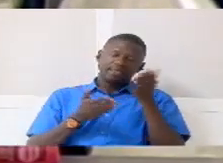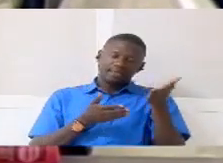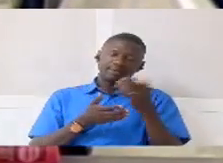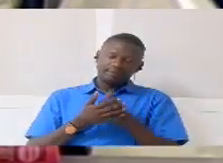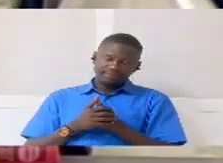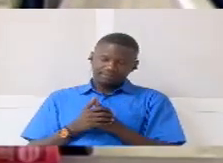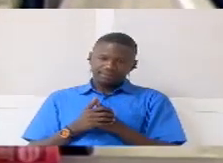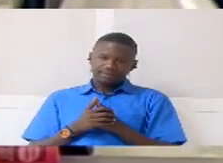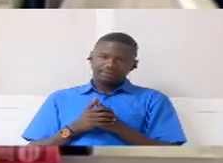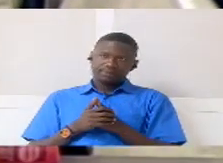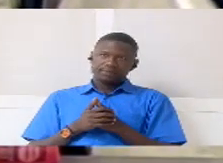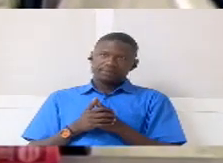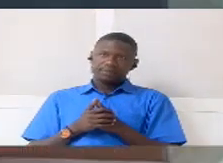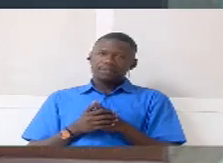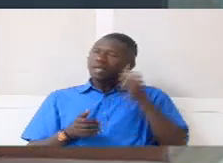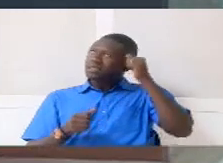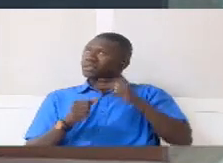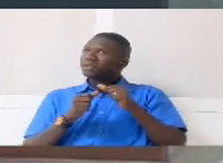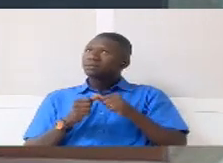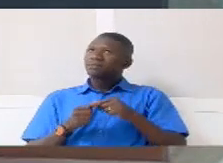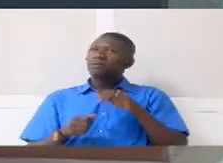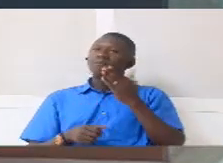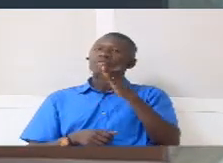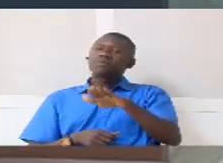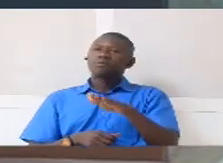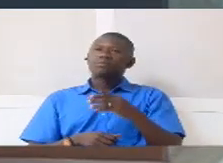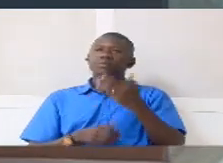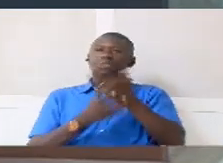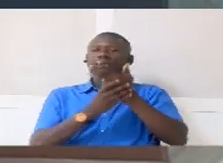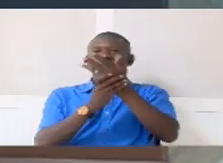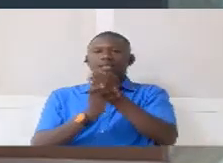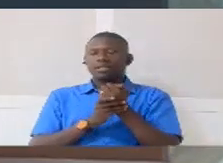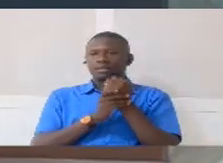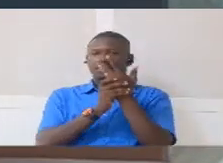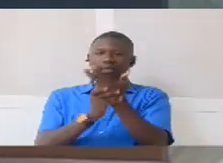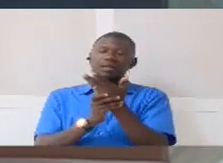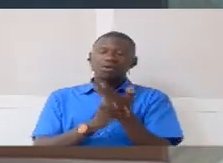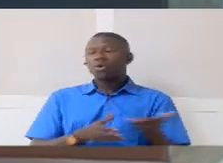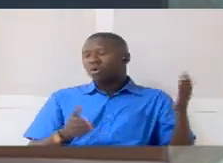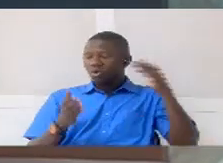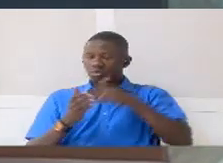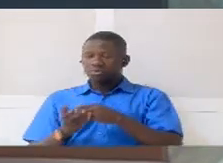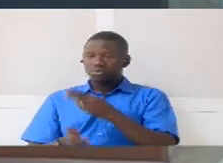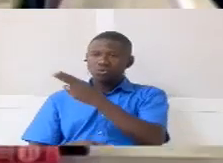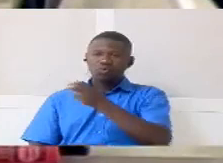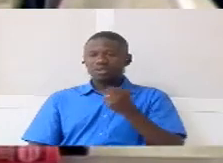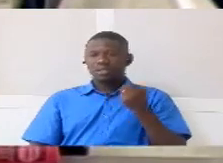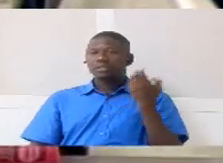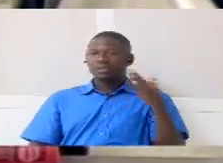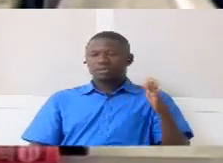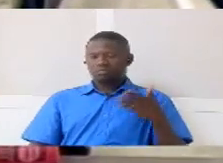for 2010 be olto. I think from 1999 up till 2010 I was there.